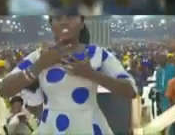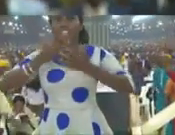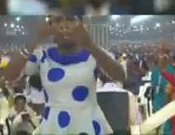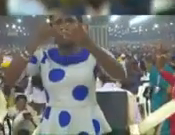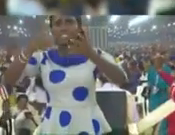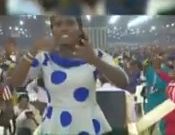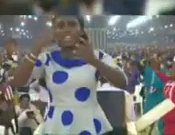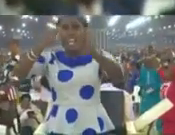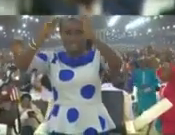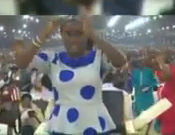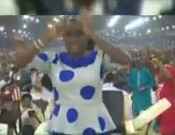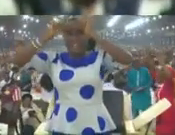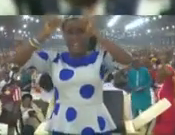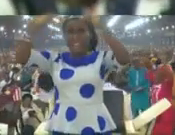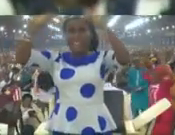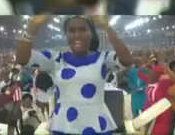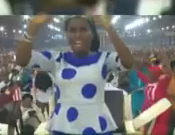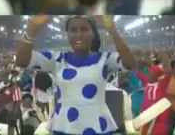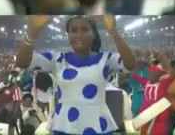Father,